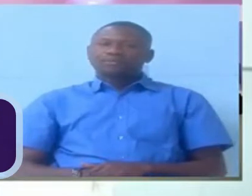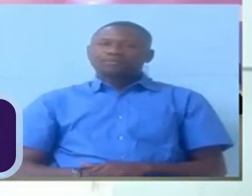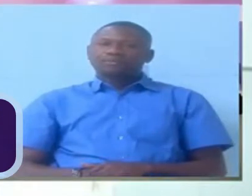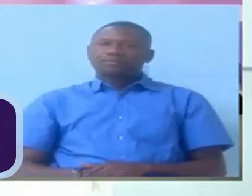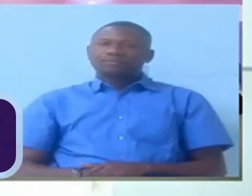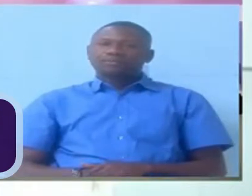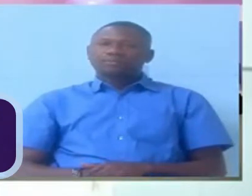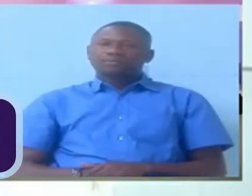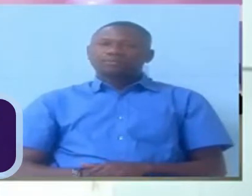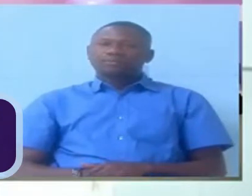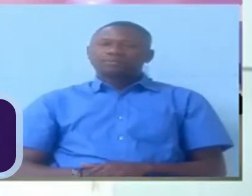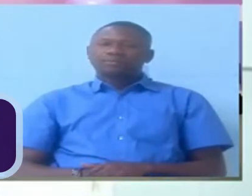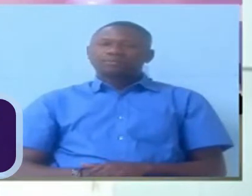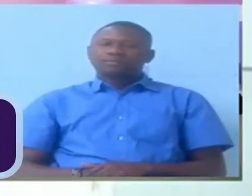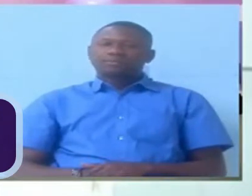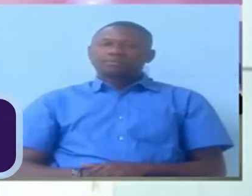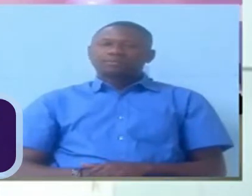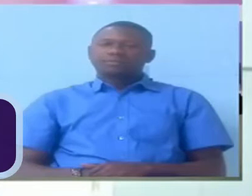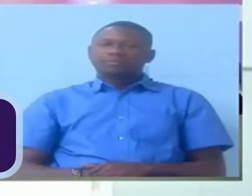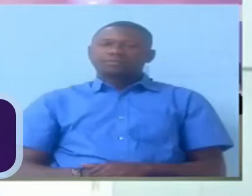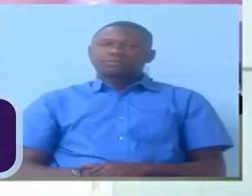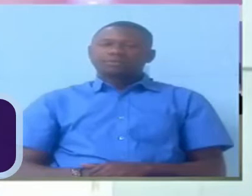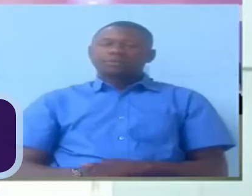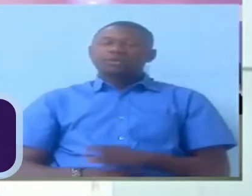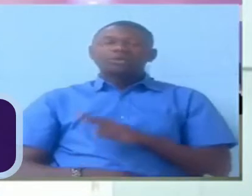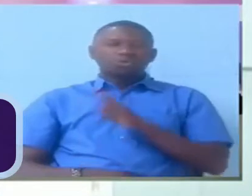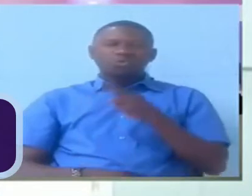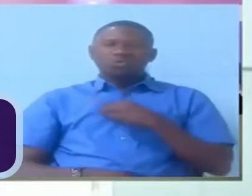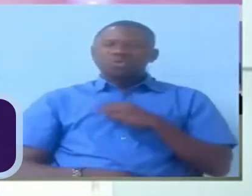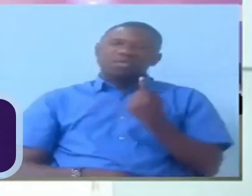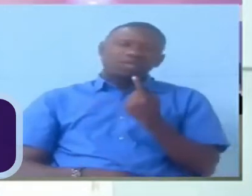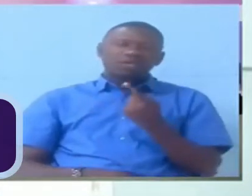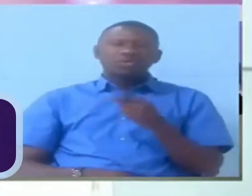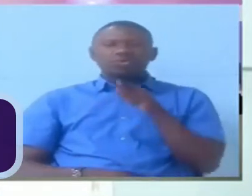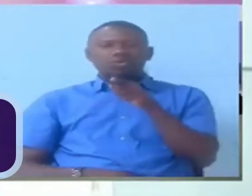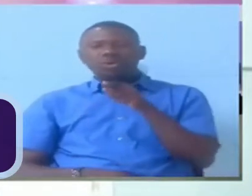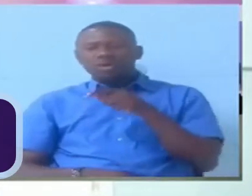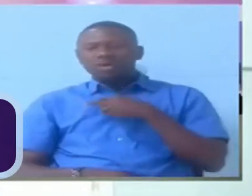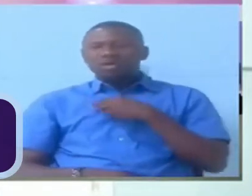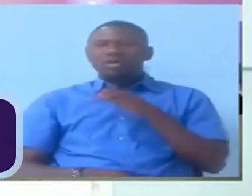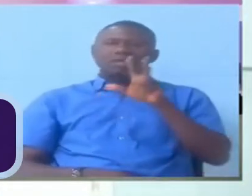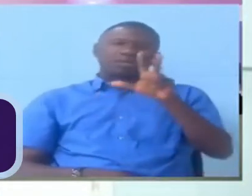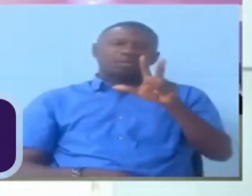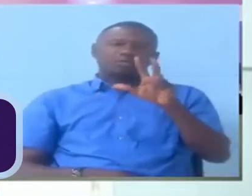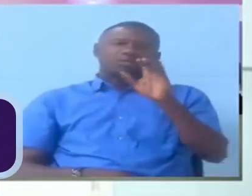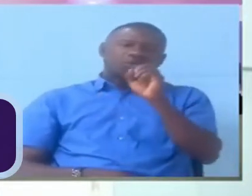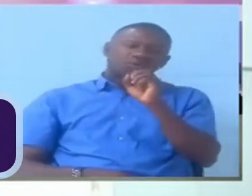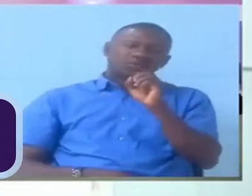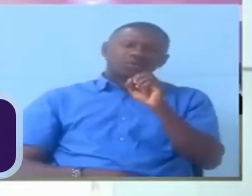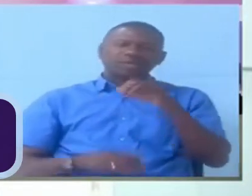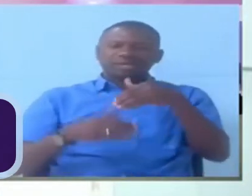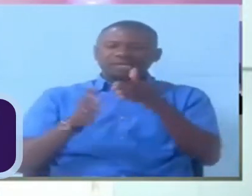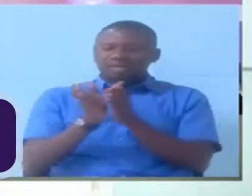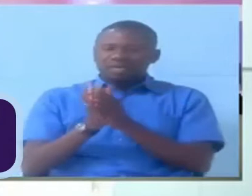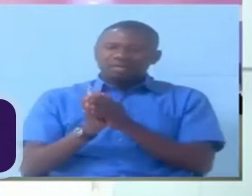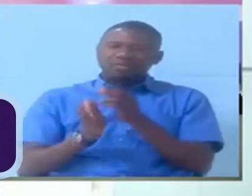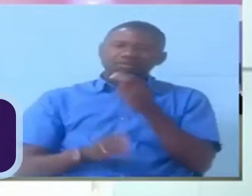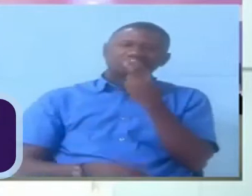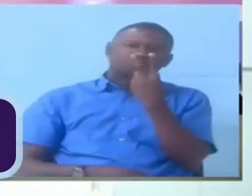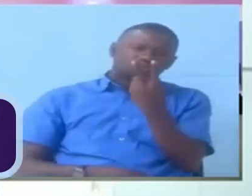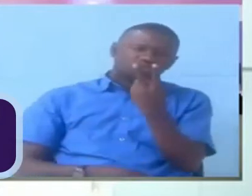unketa staff sergeantoti. Due to the confidence that the authorities had on me. Jiko me nyatonko liya soton